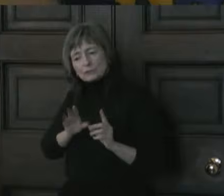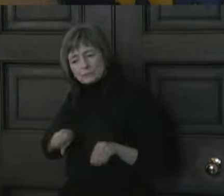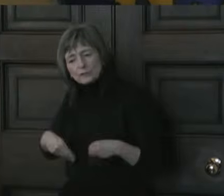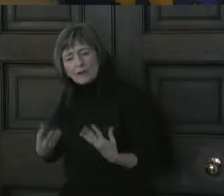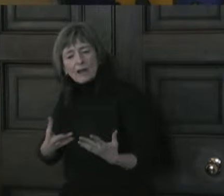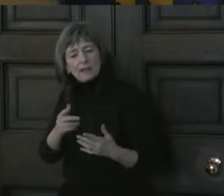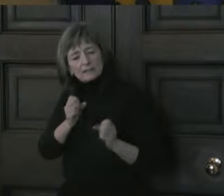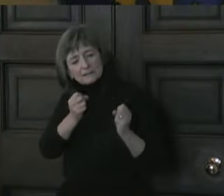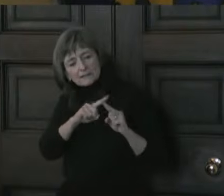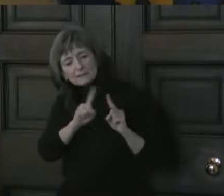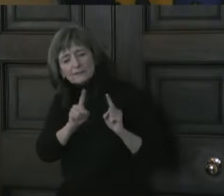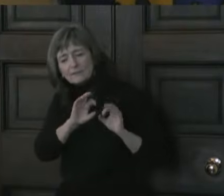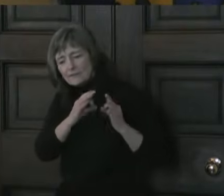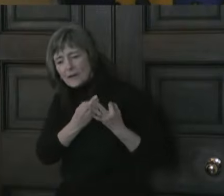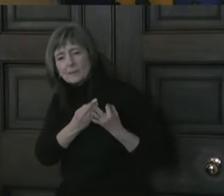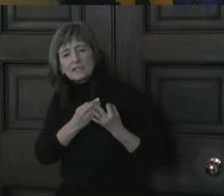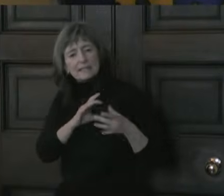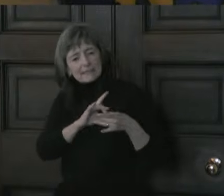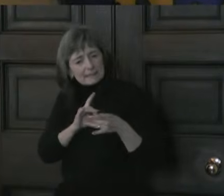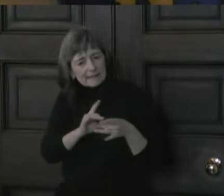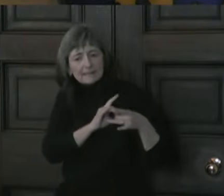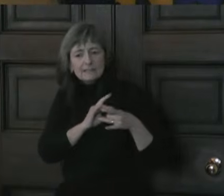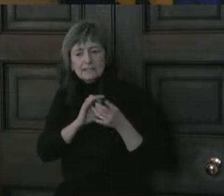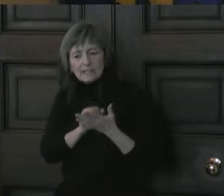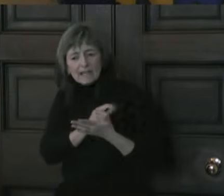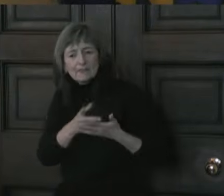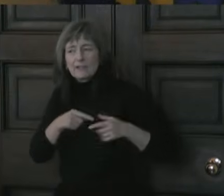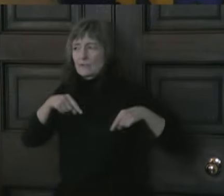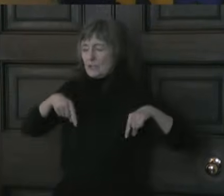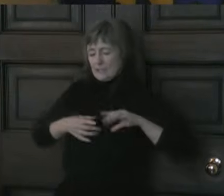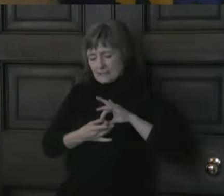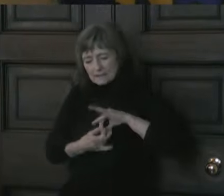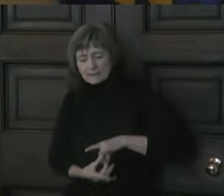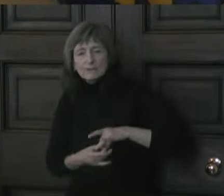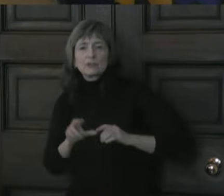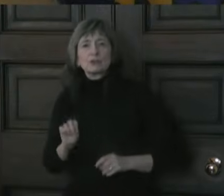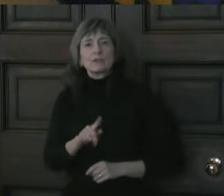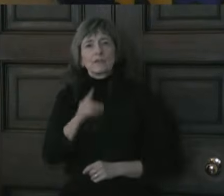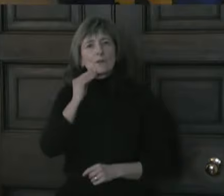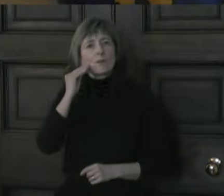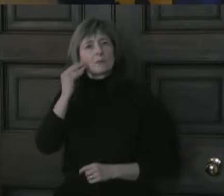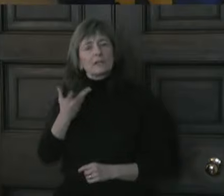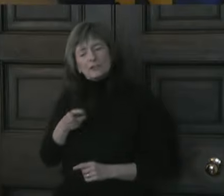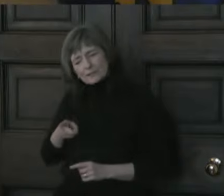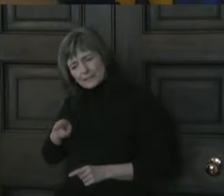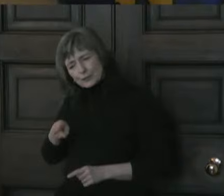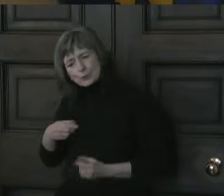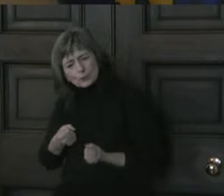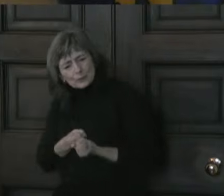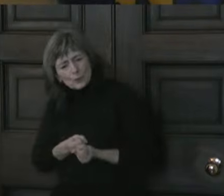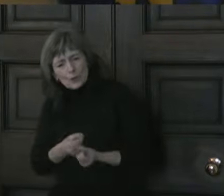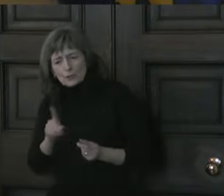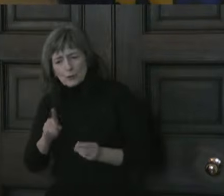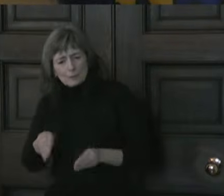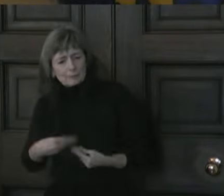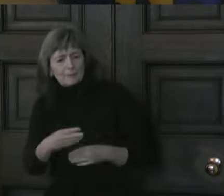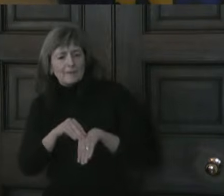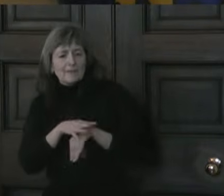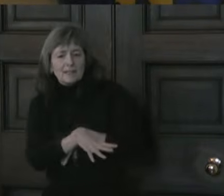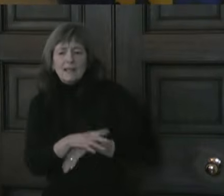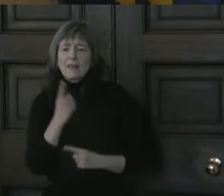the connections you have allowed them to have in this place that we call home. Consider the